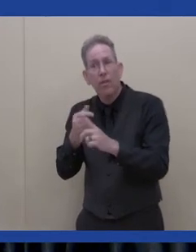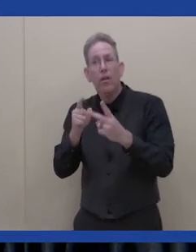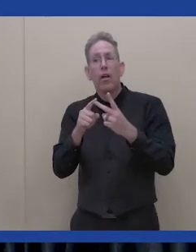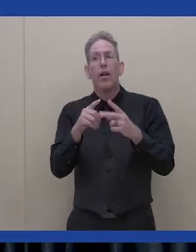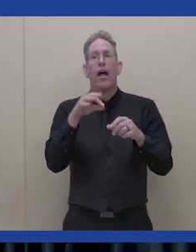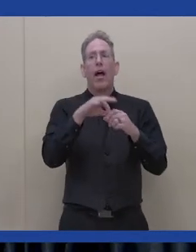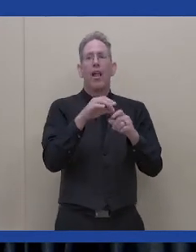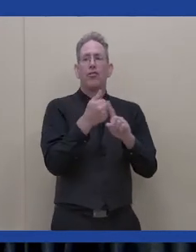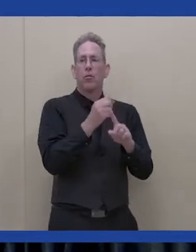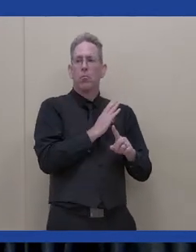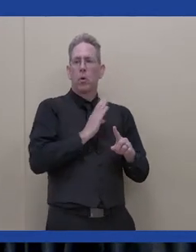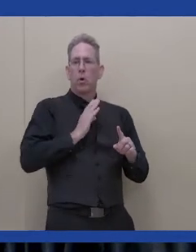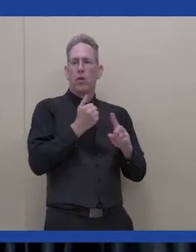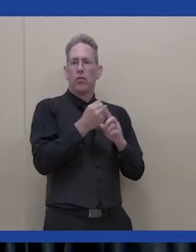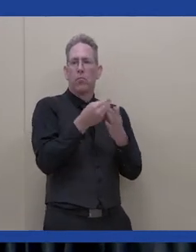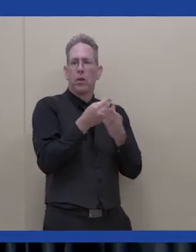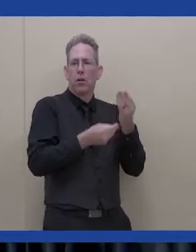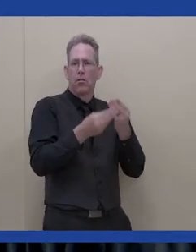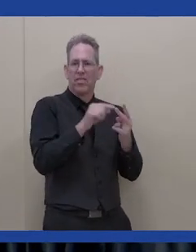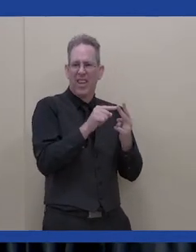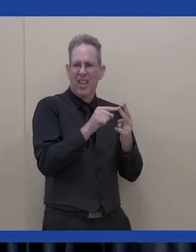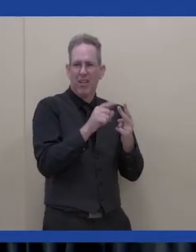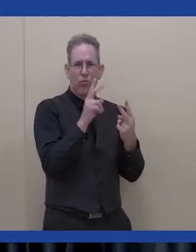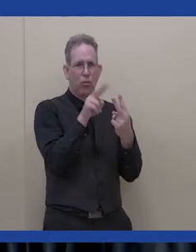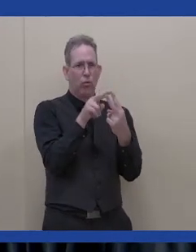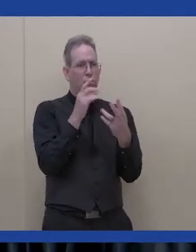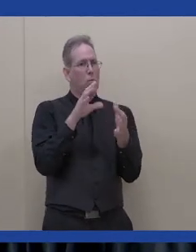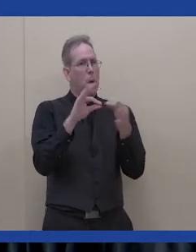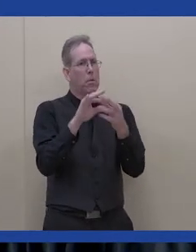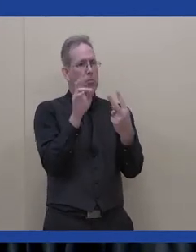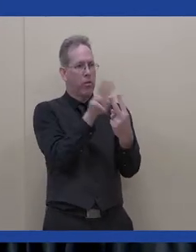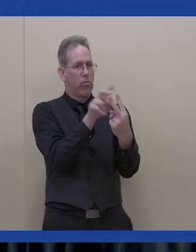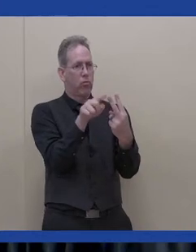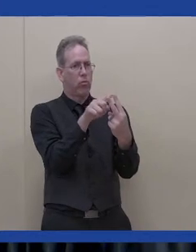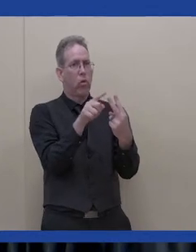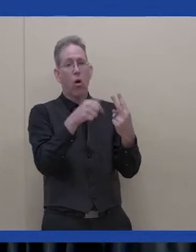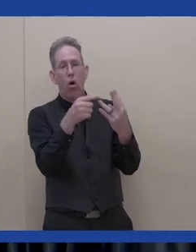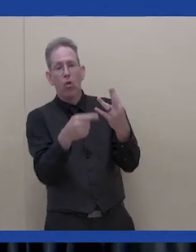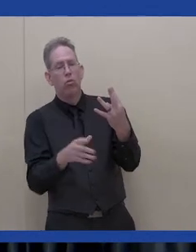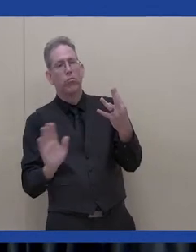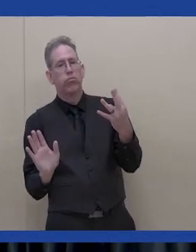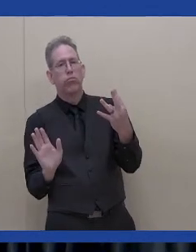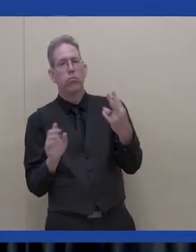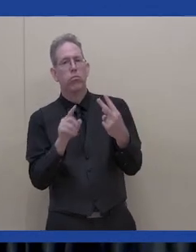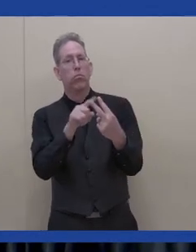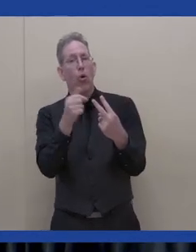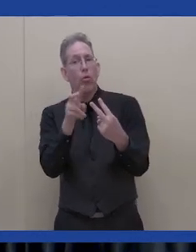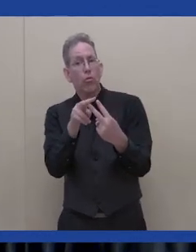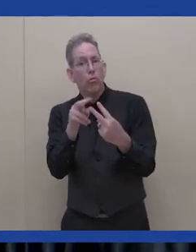finance members. Is there anyone wishing to speak during public forum?